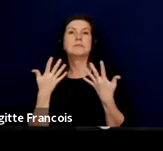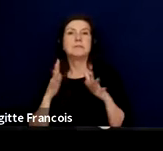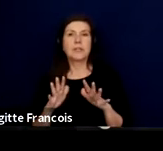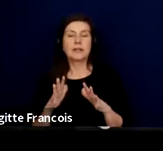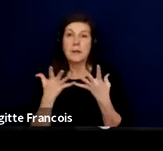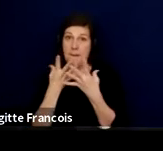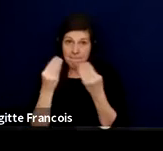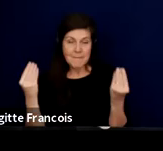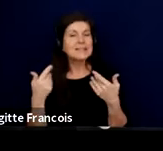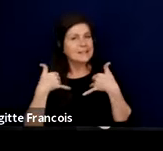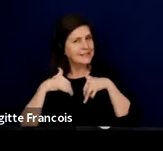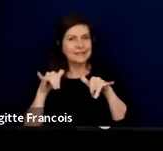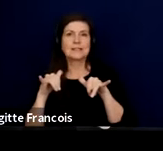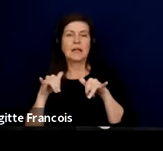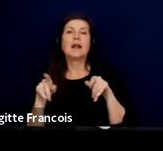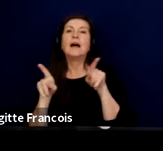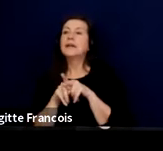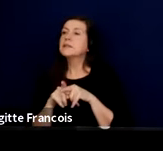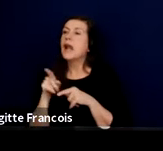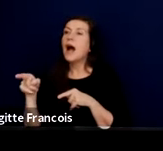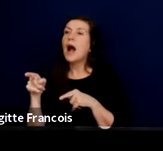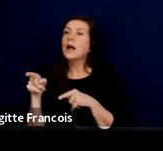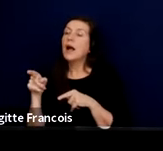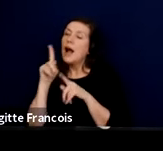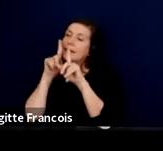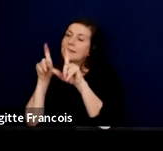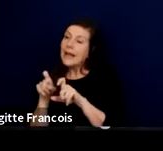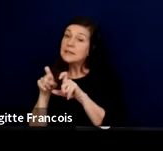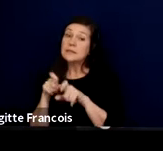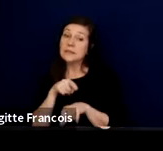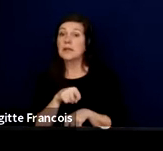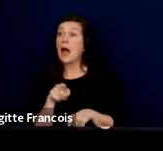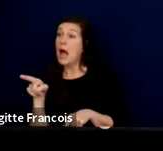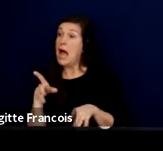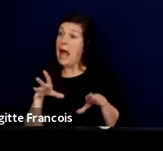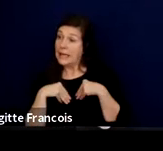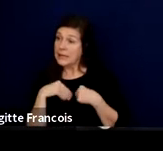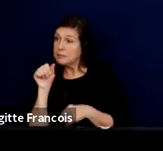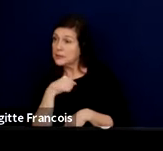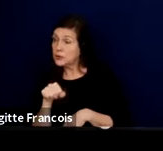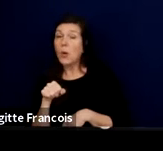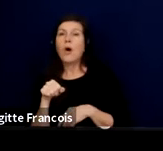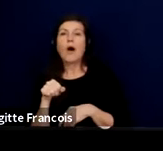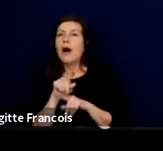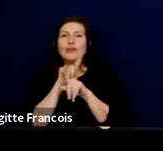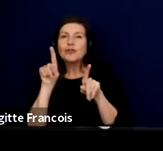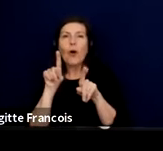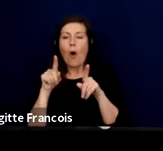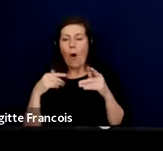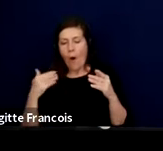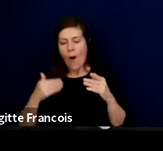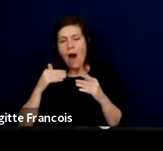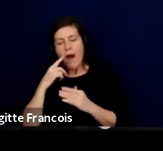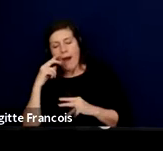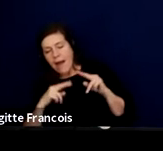that's still the case. It's acceptance testing. It's not actually evaluating that you're doing the right thing. And I think that still lives on in